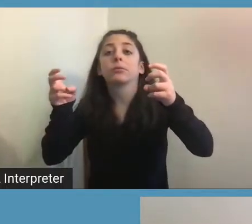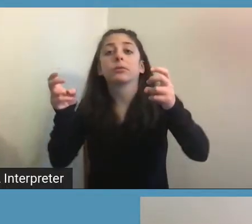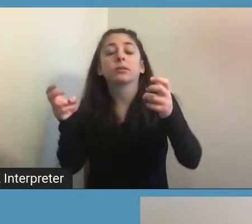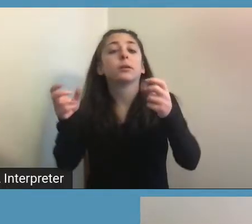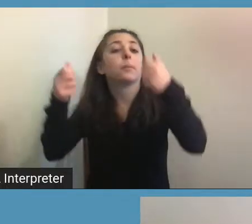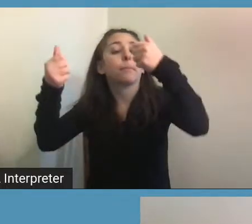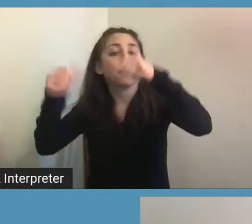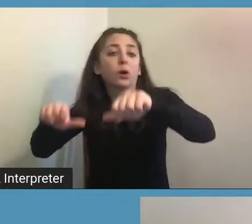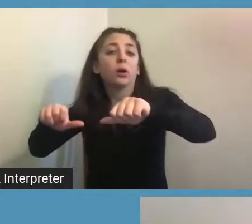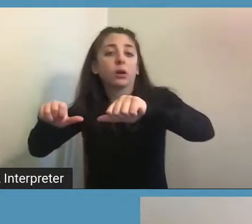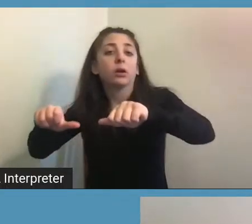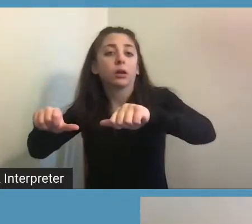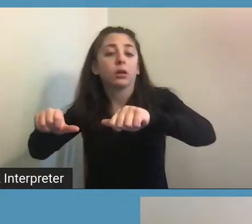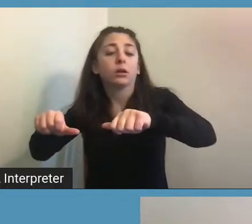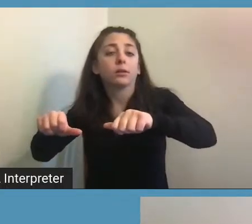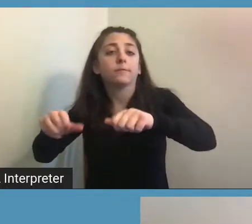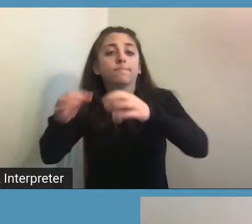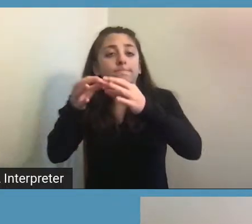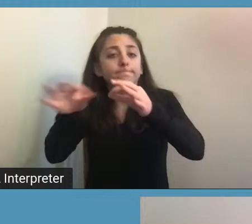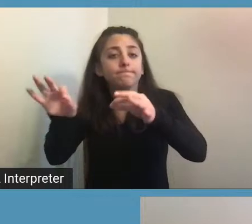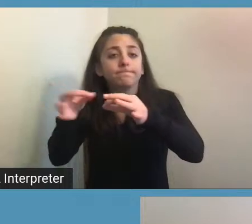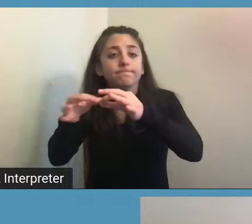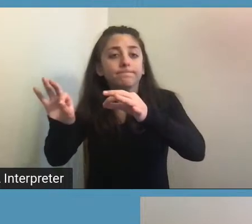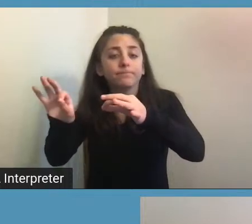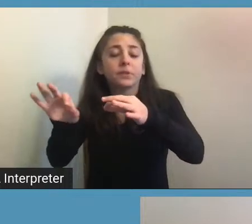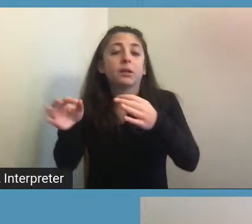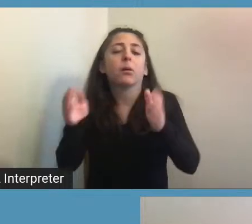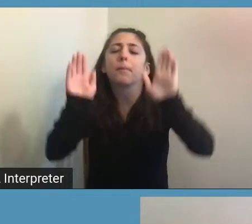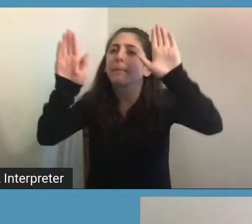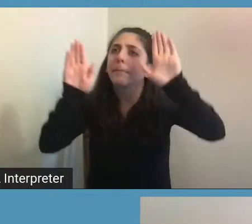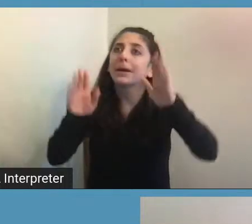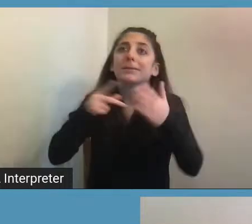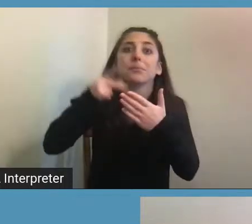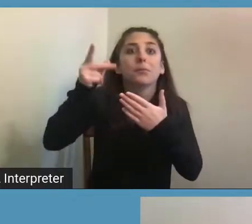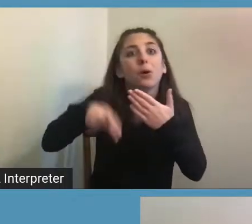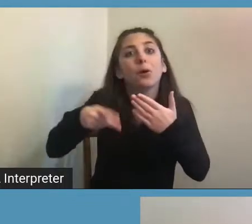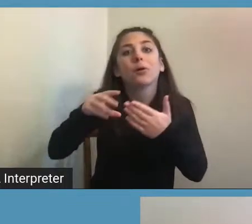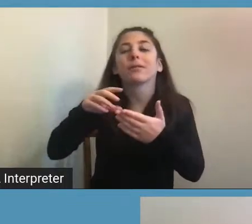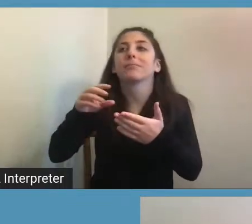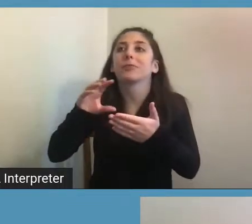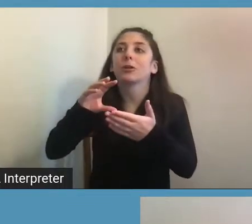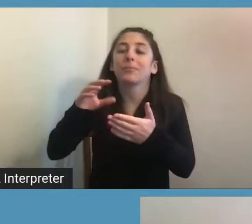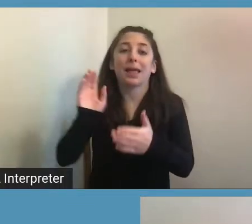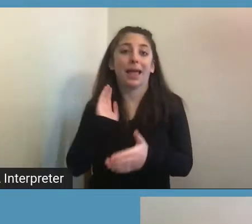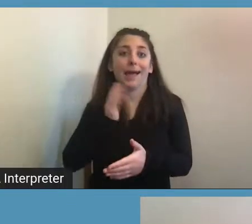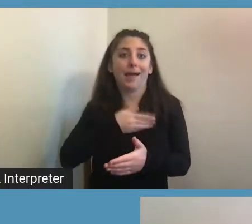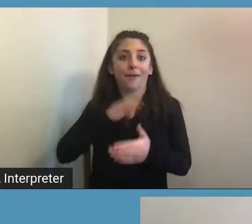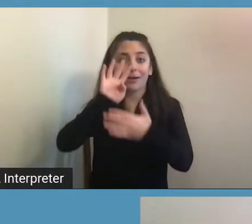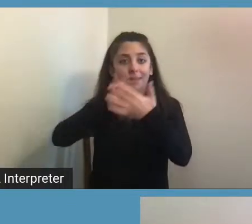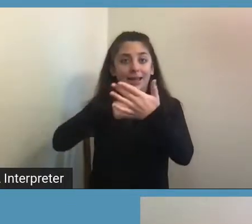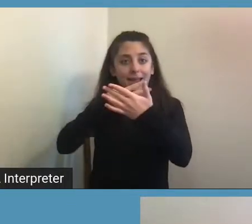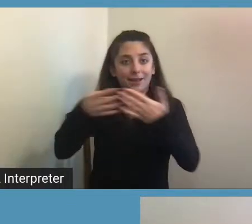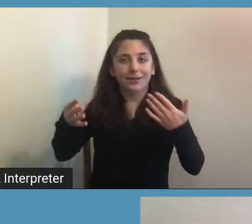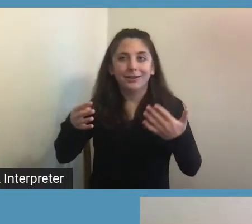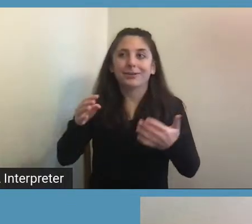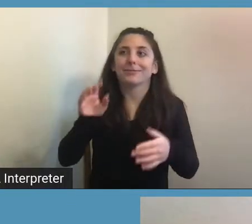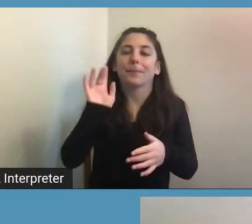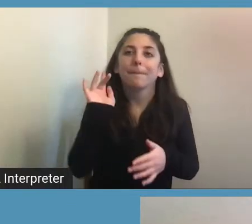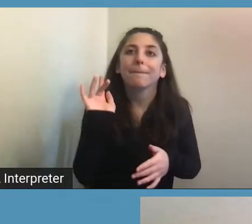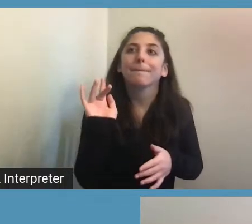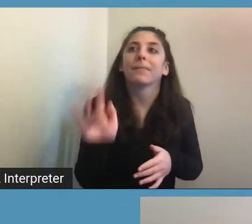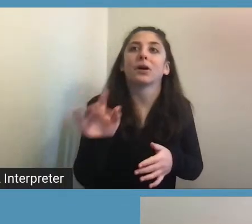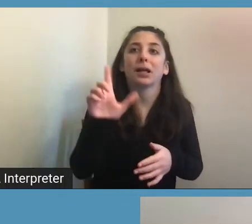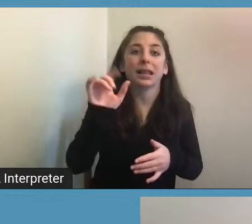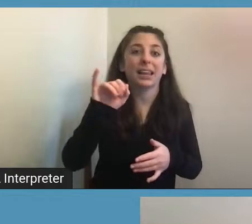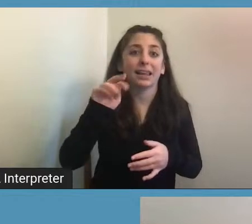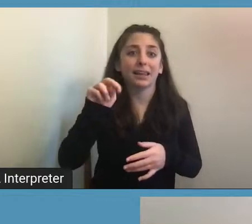says, we've got some amazing programs this week. Learn more on our calendar, with a link to the calendar, right? Because we're Mm-hmm. in a